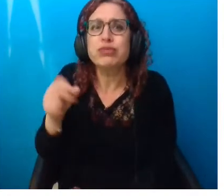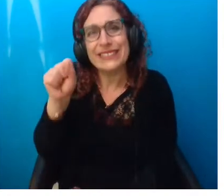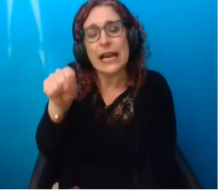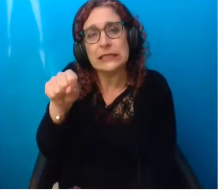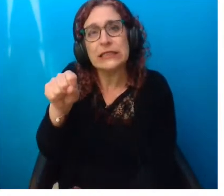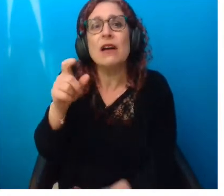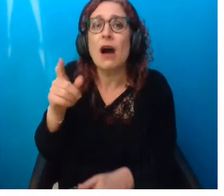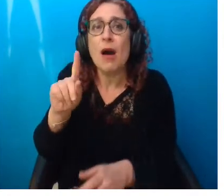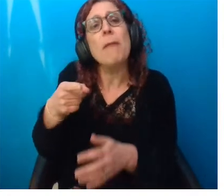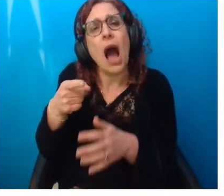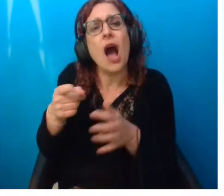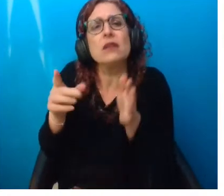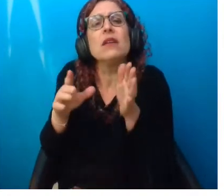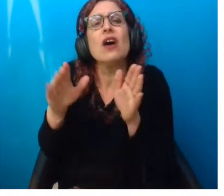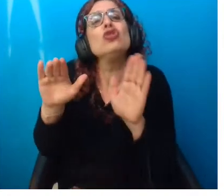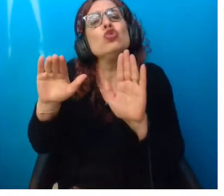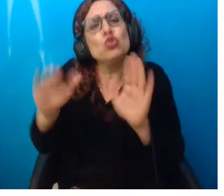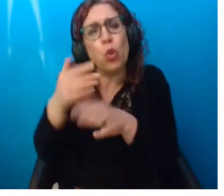longer term